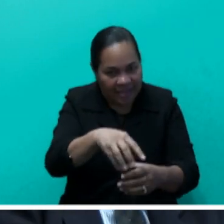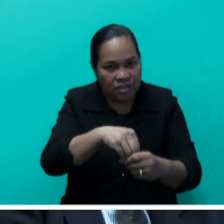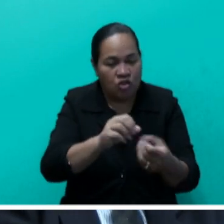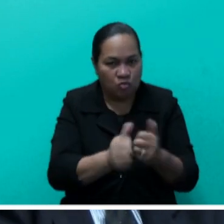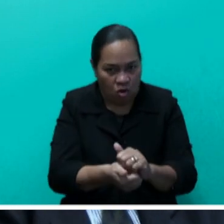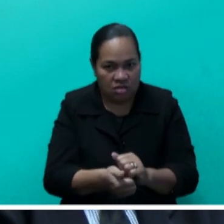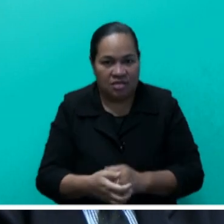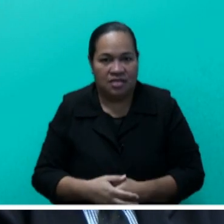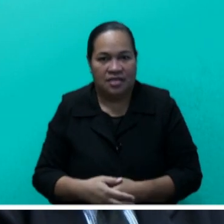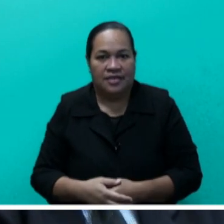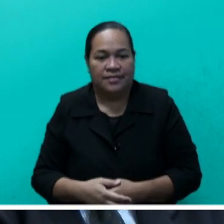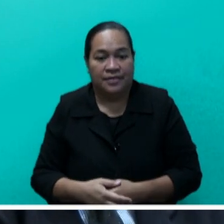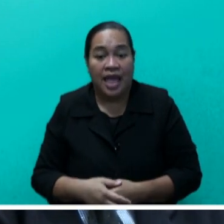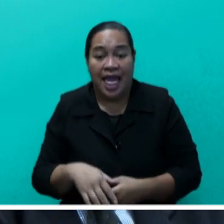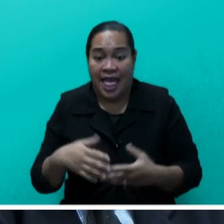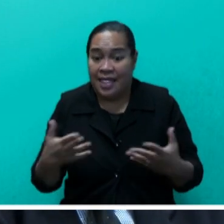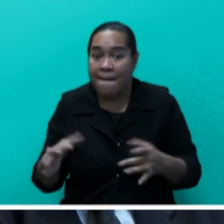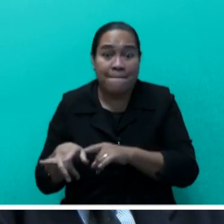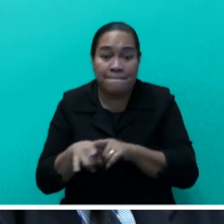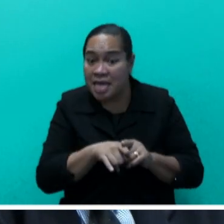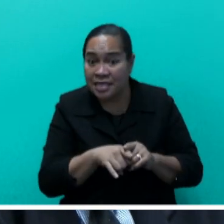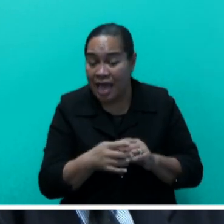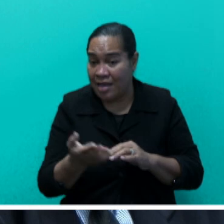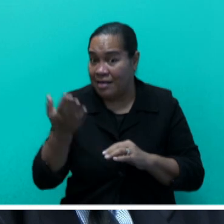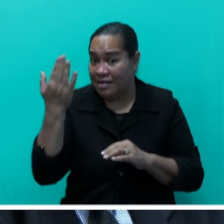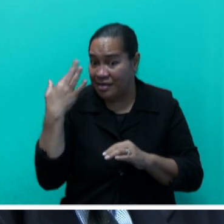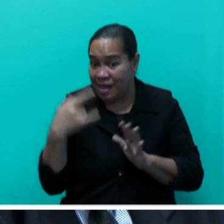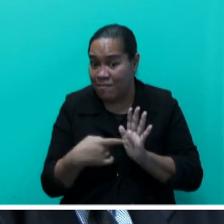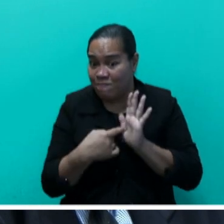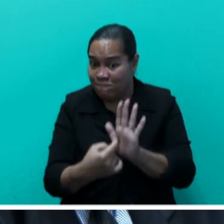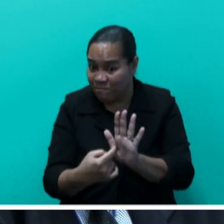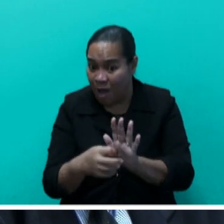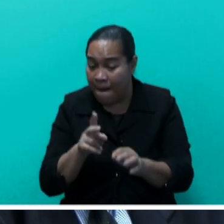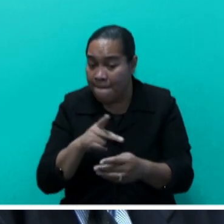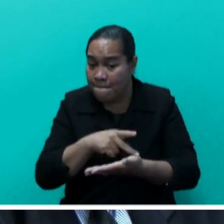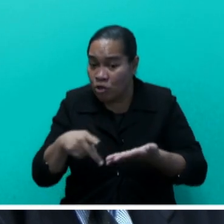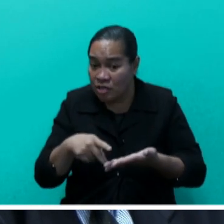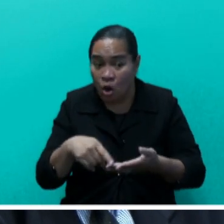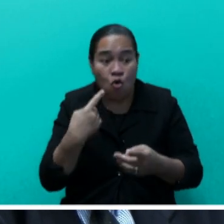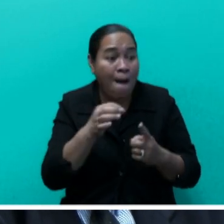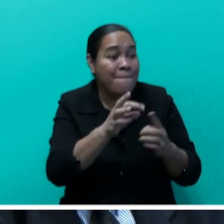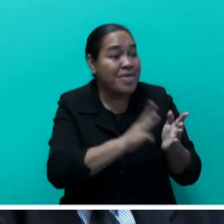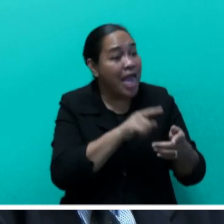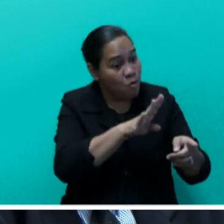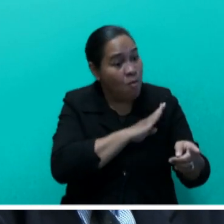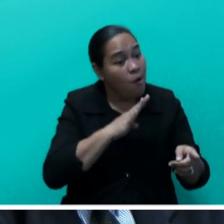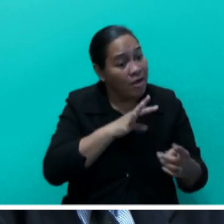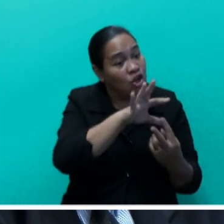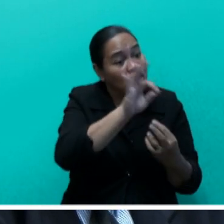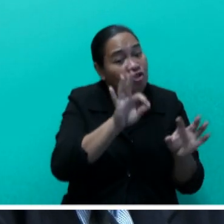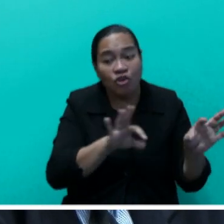such, this meant that the previous mandated position given to the Prime Minister's board